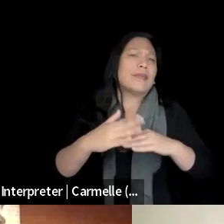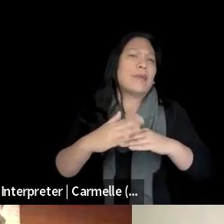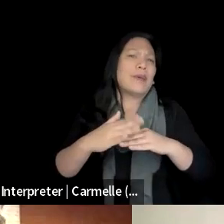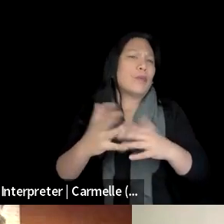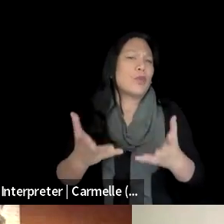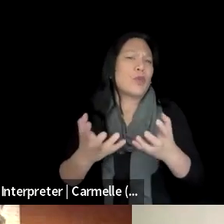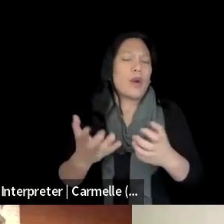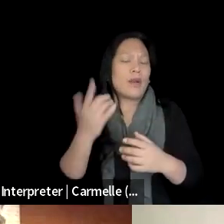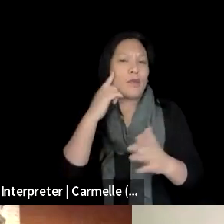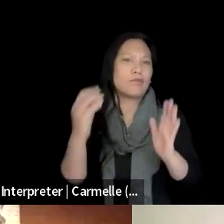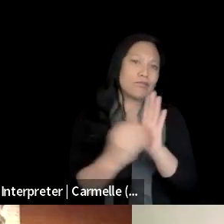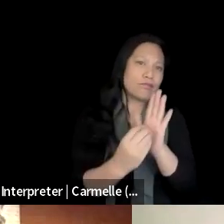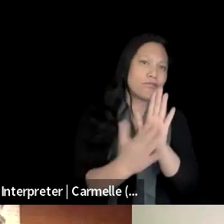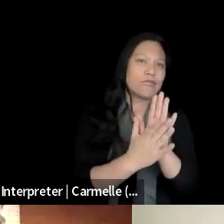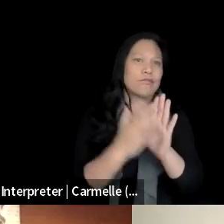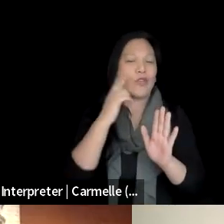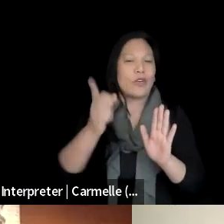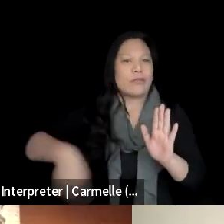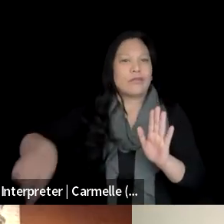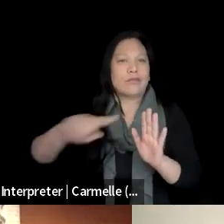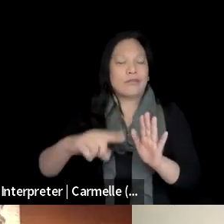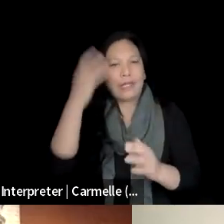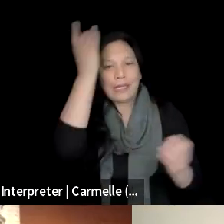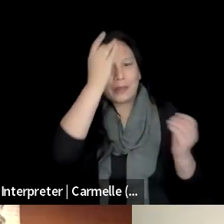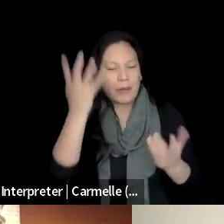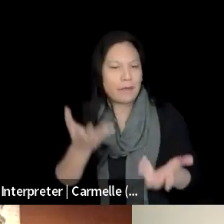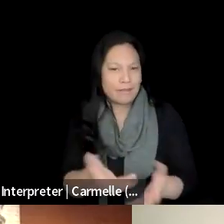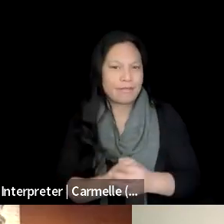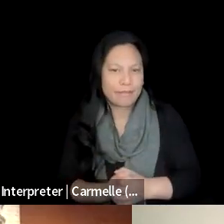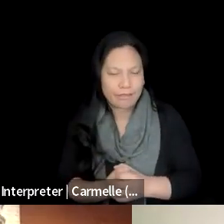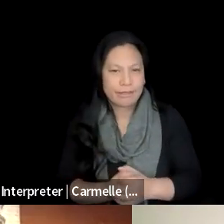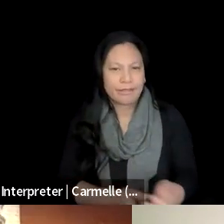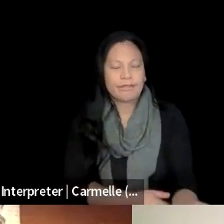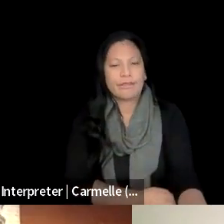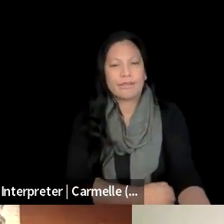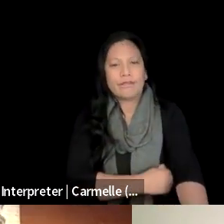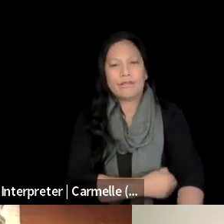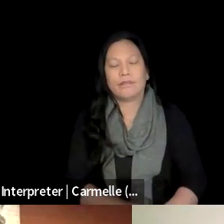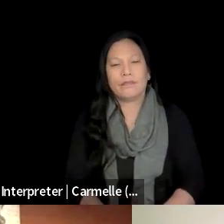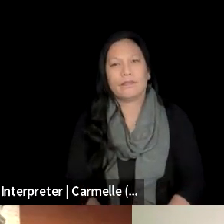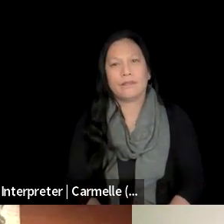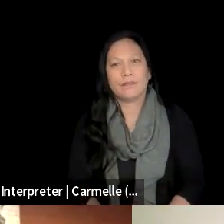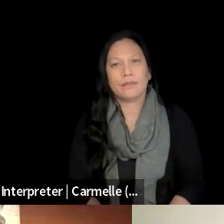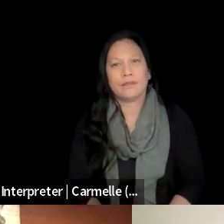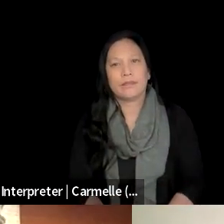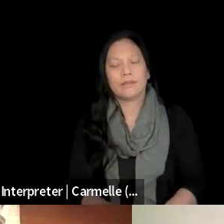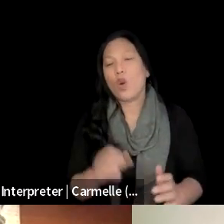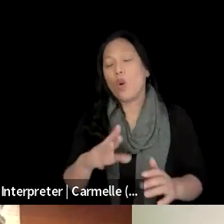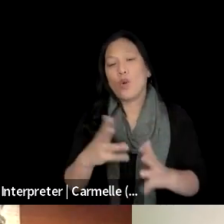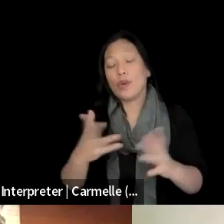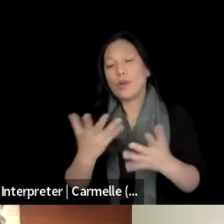ensemble thinks about in the process of making that room agreement, or fleshes out or